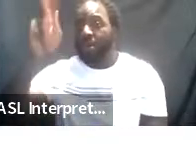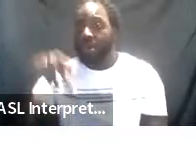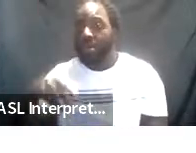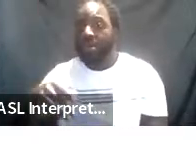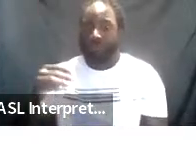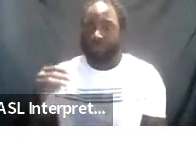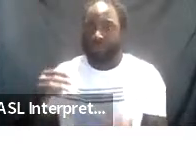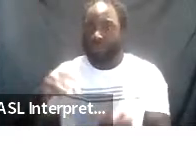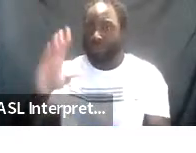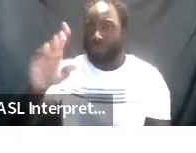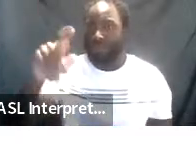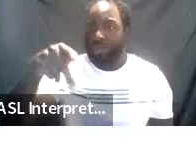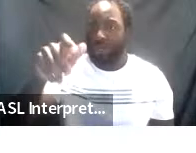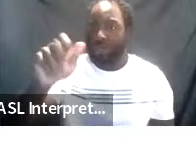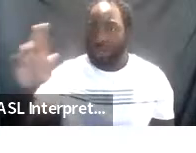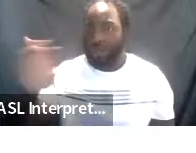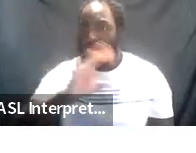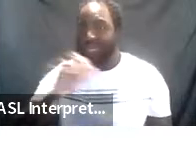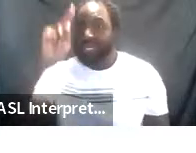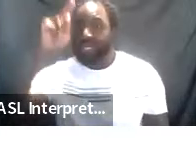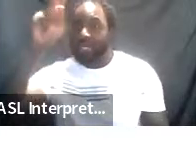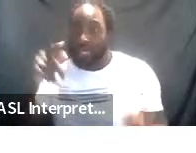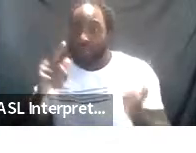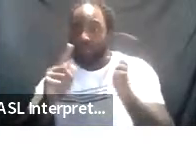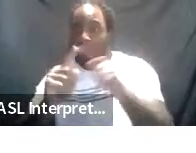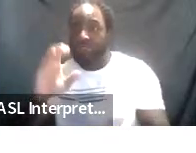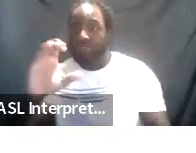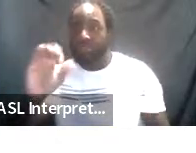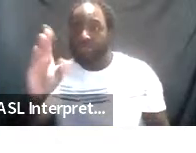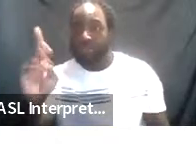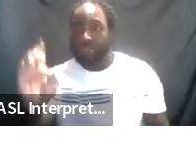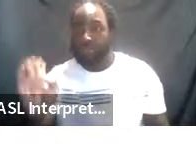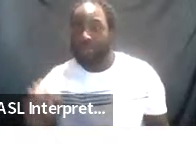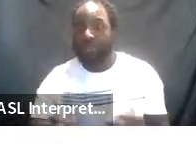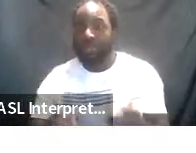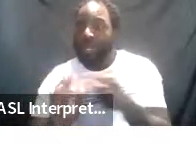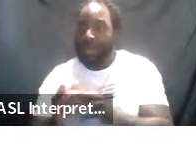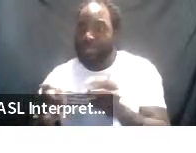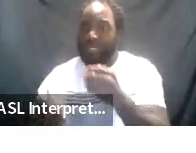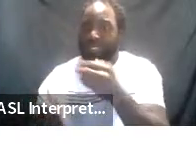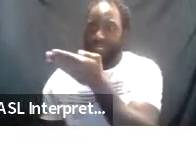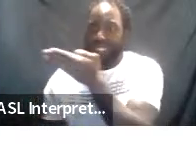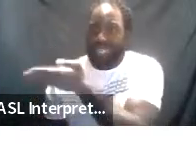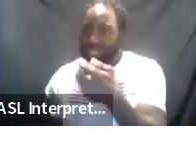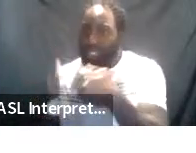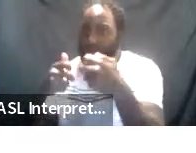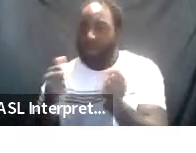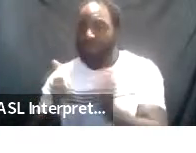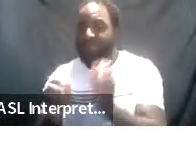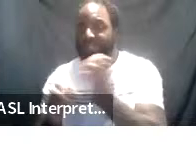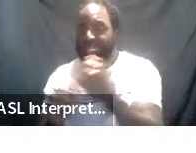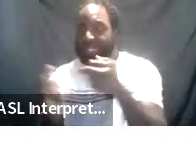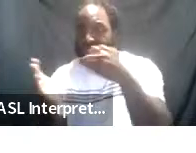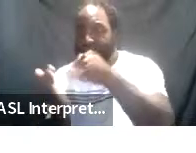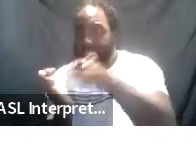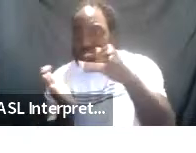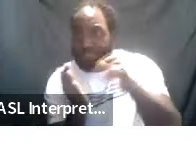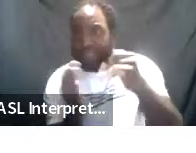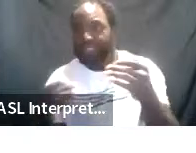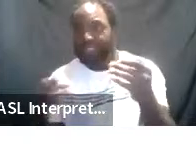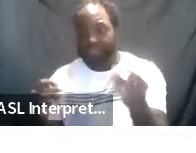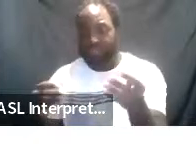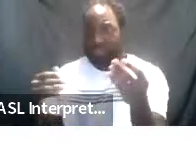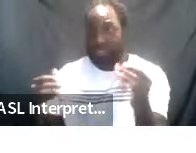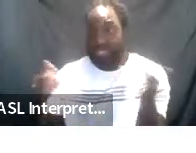if they are up to code? I mean, there's an issue with getting inspections done now.